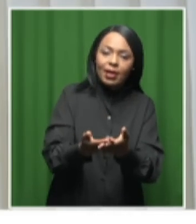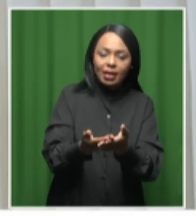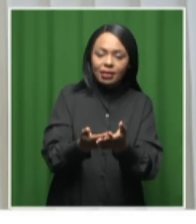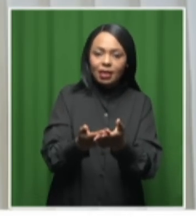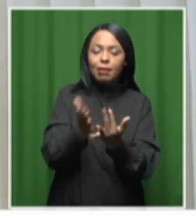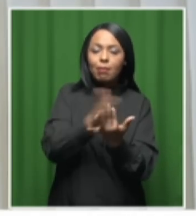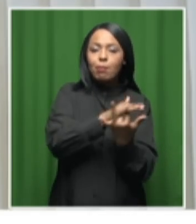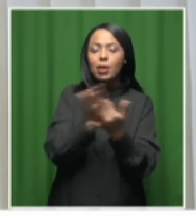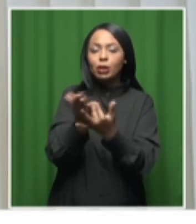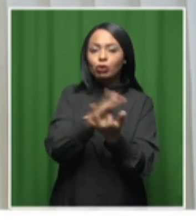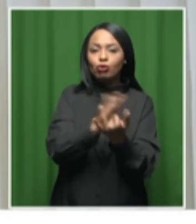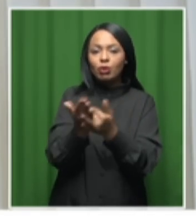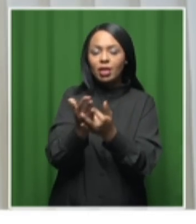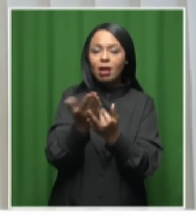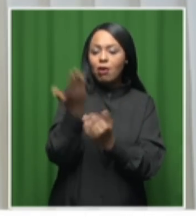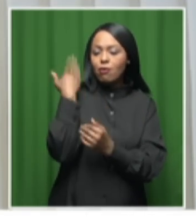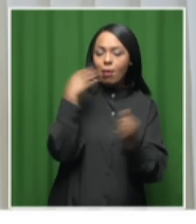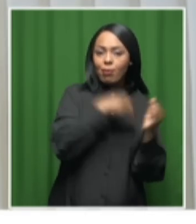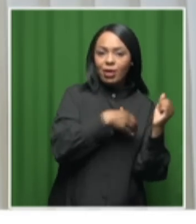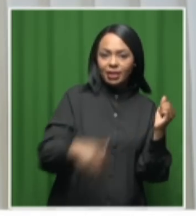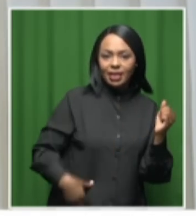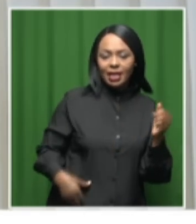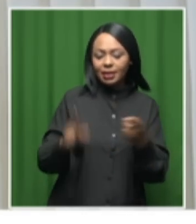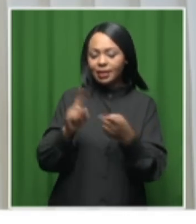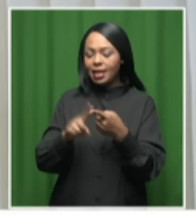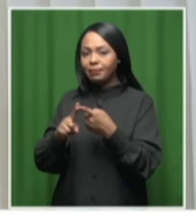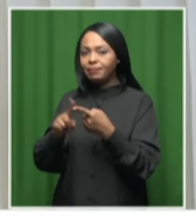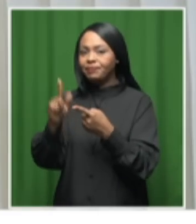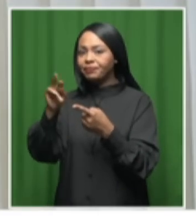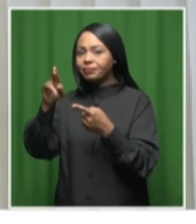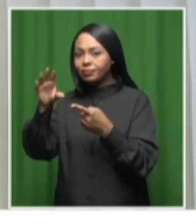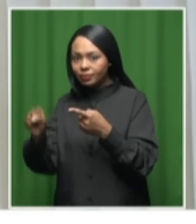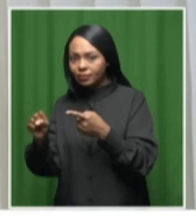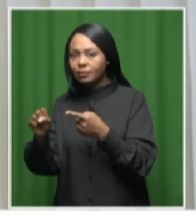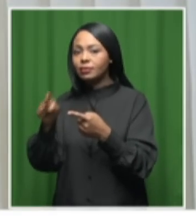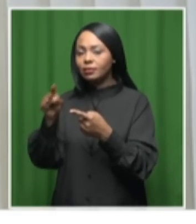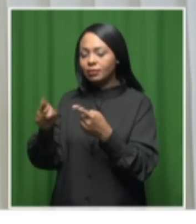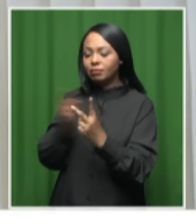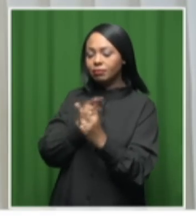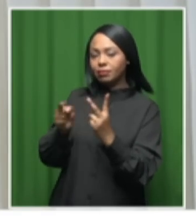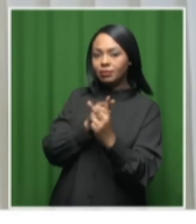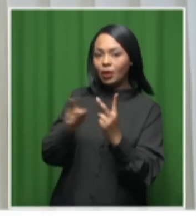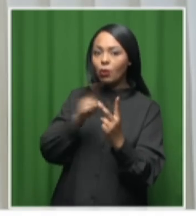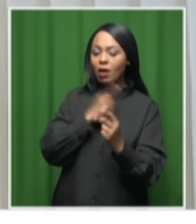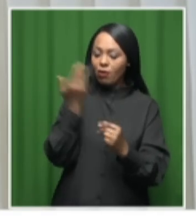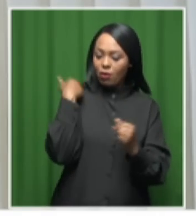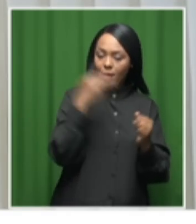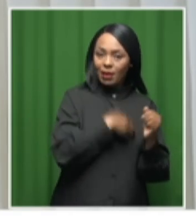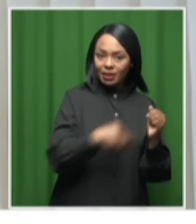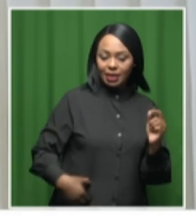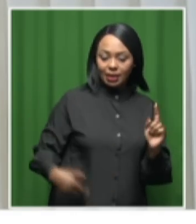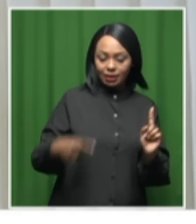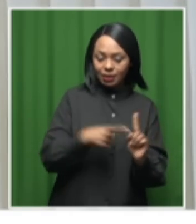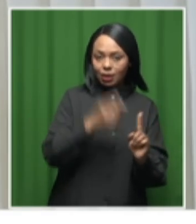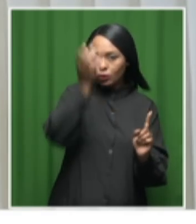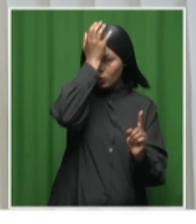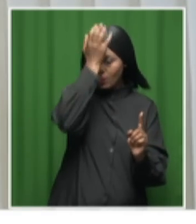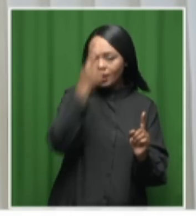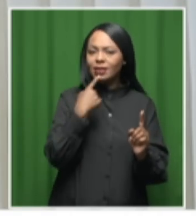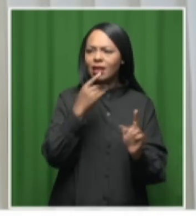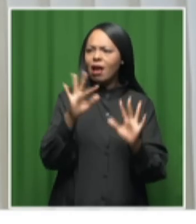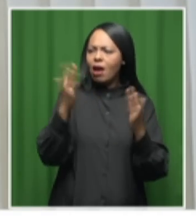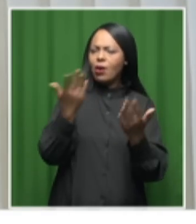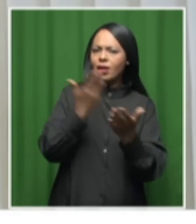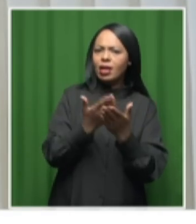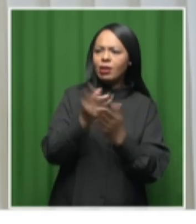between the former president and Thales comes in, because the former president will then say, how can you have a